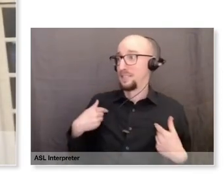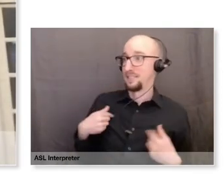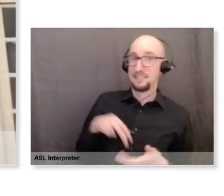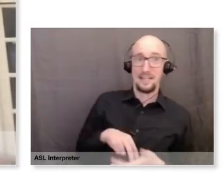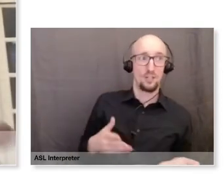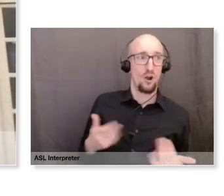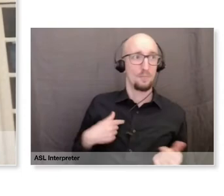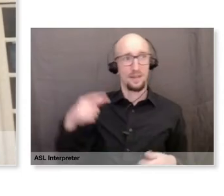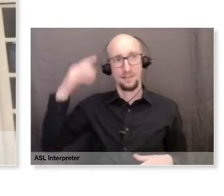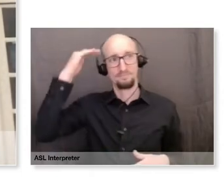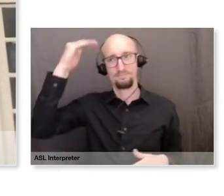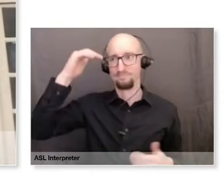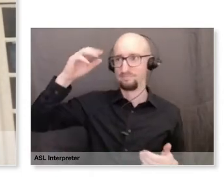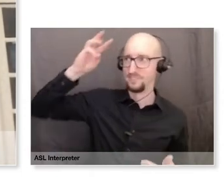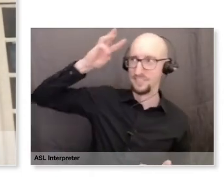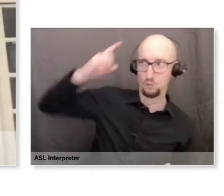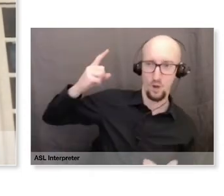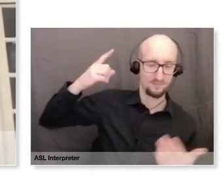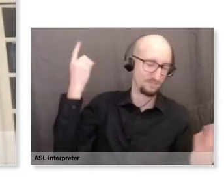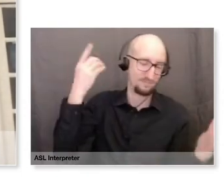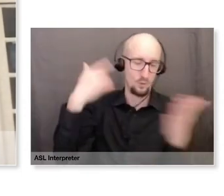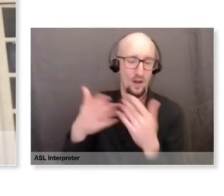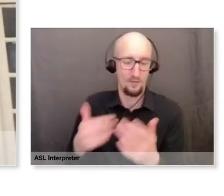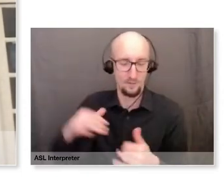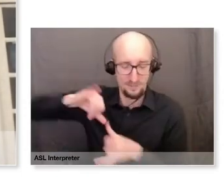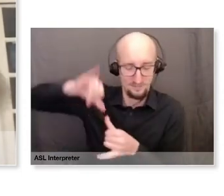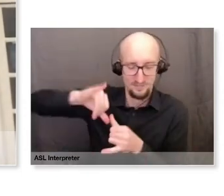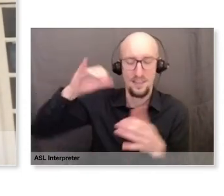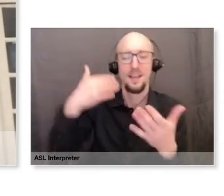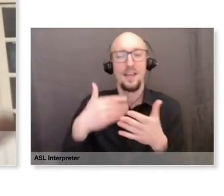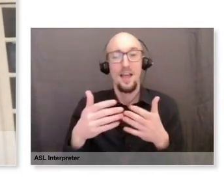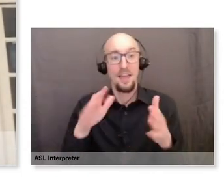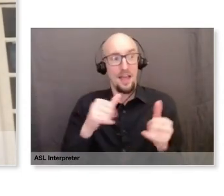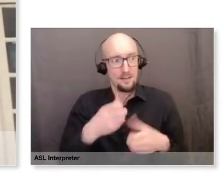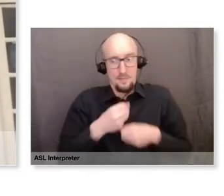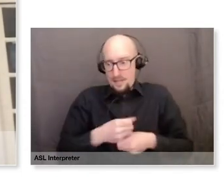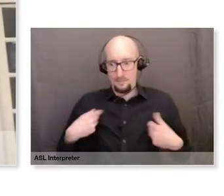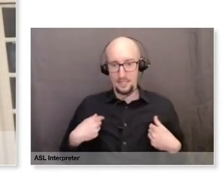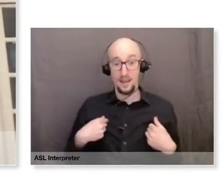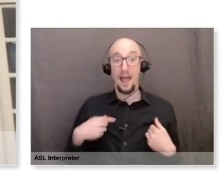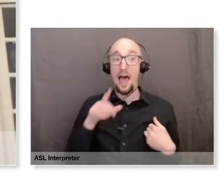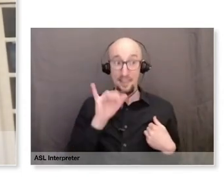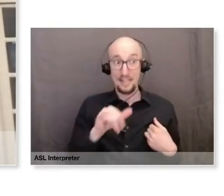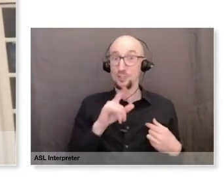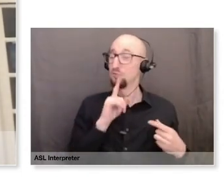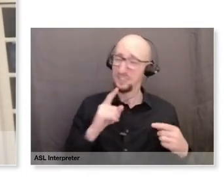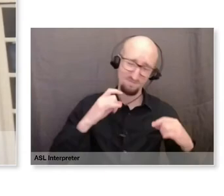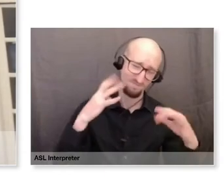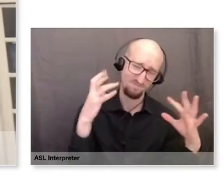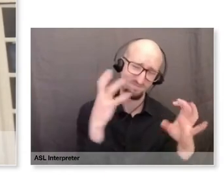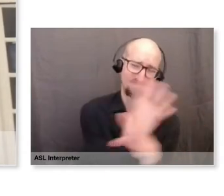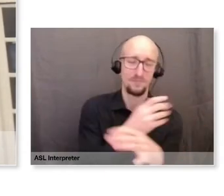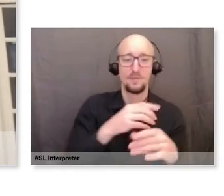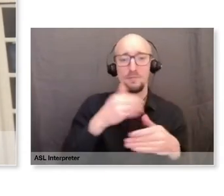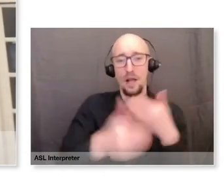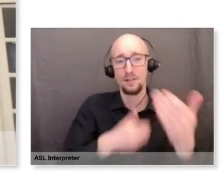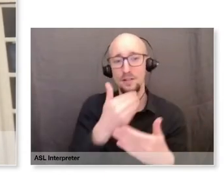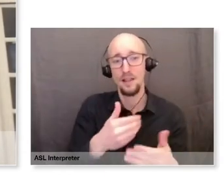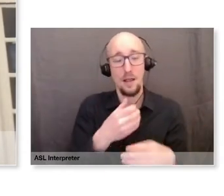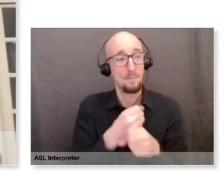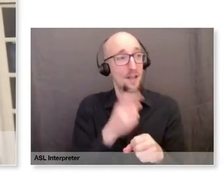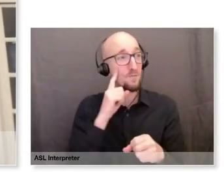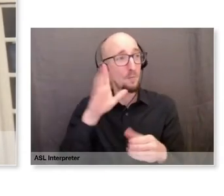round up to 6'1", right? And the idea is that is composed of all of this